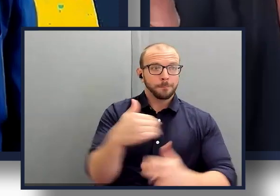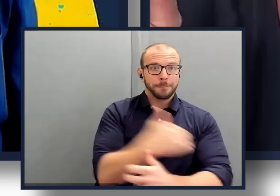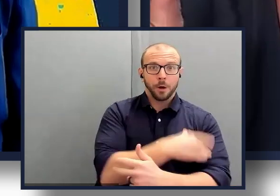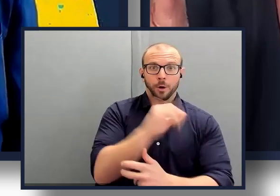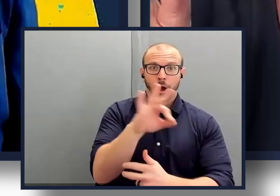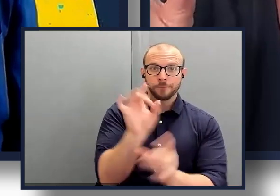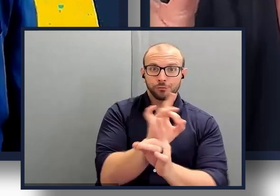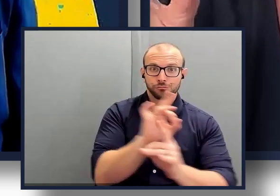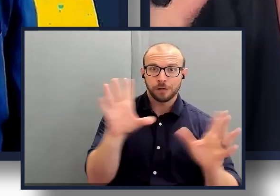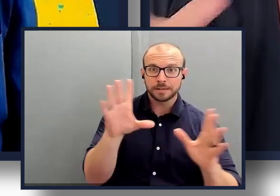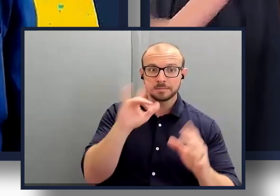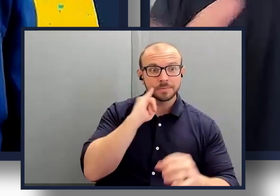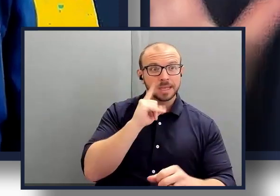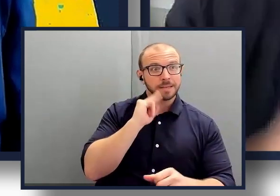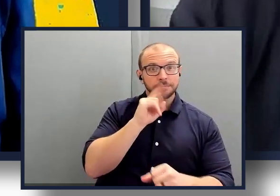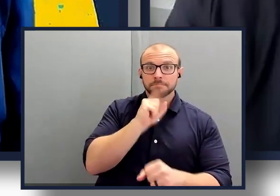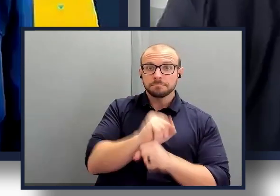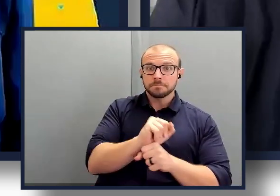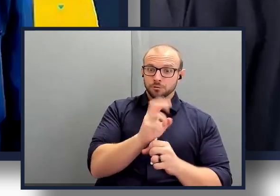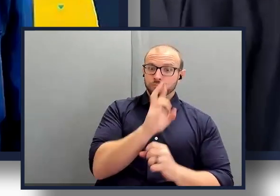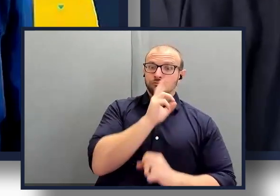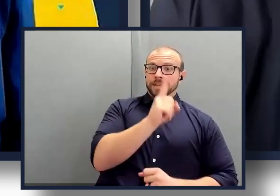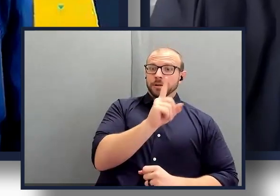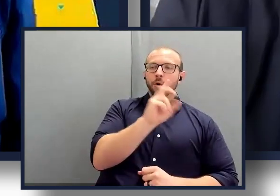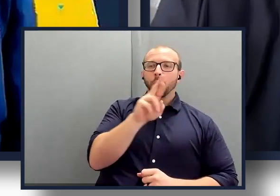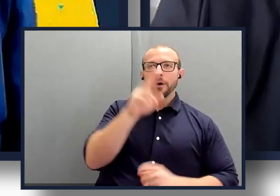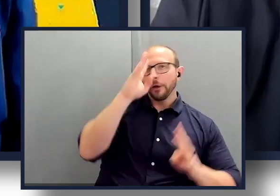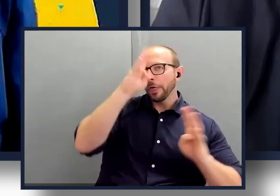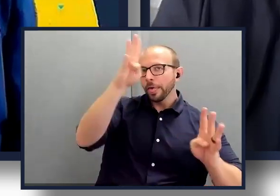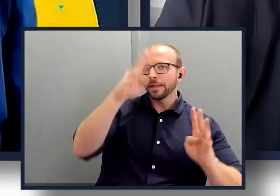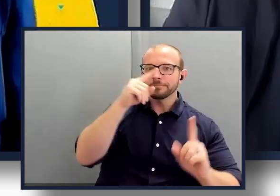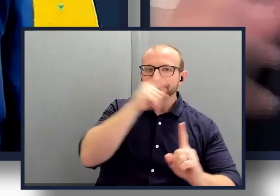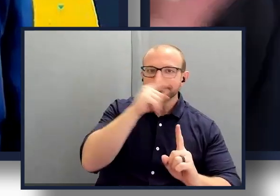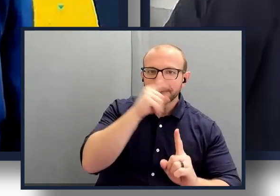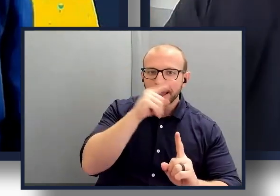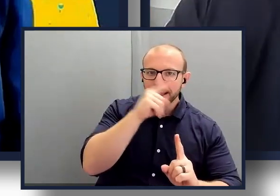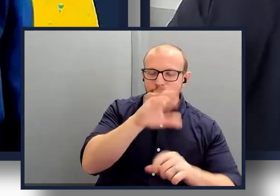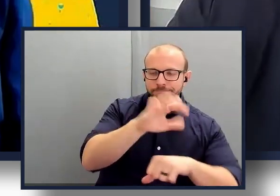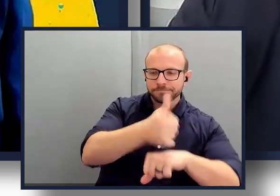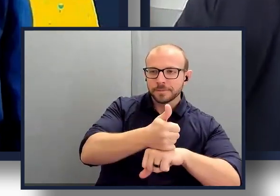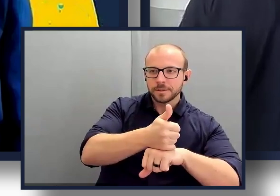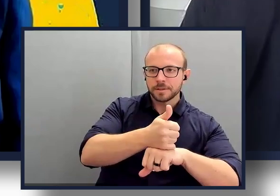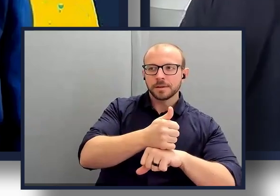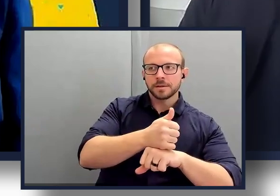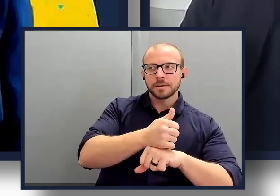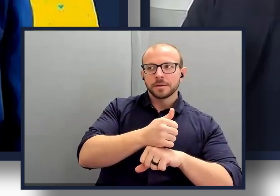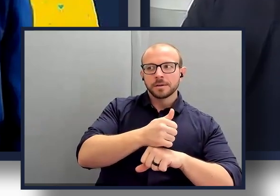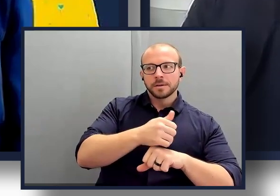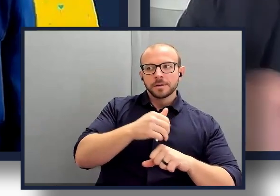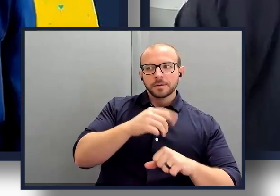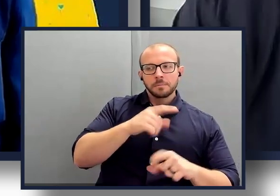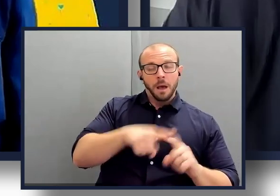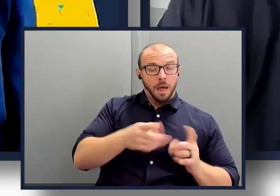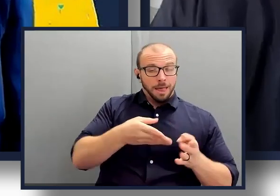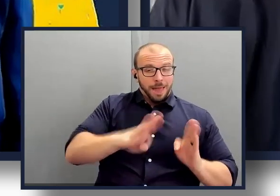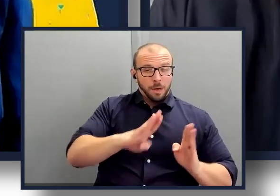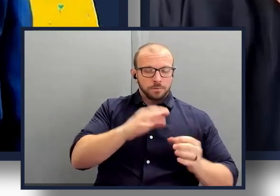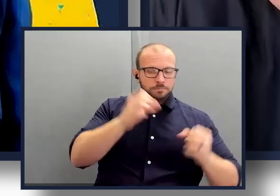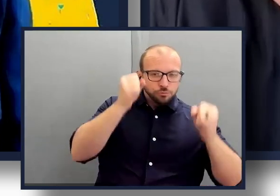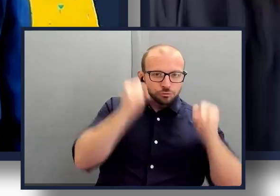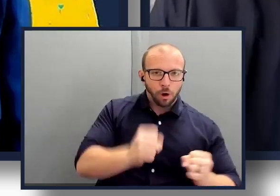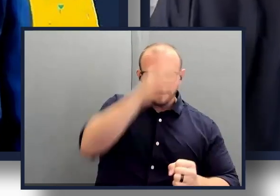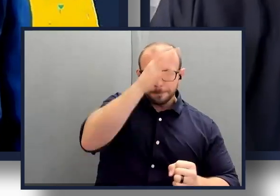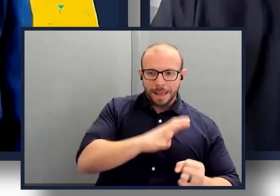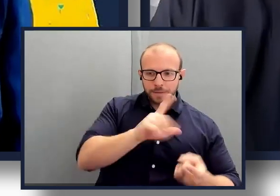created, to allow a strong man to grab control. Because in